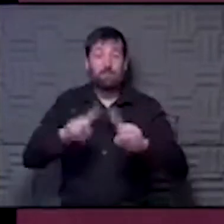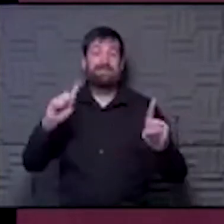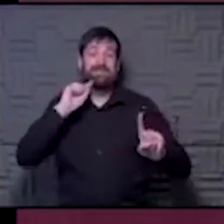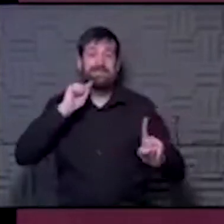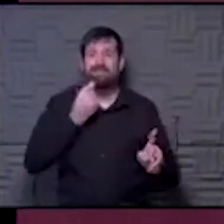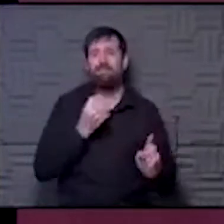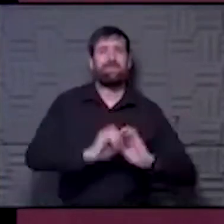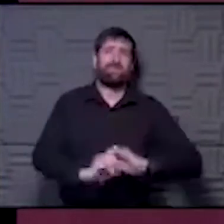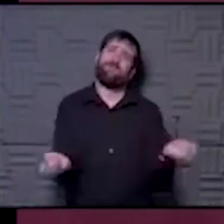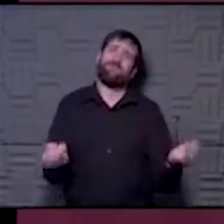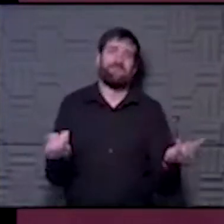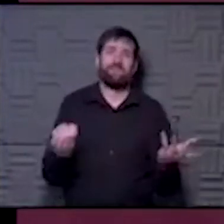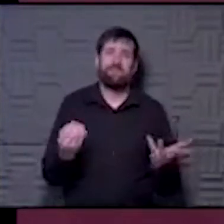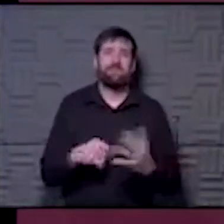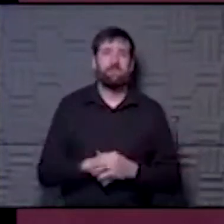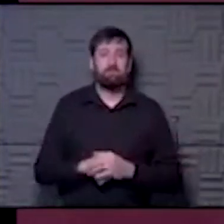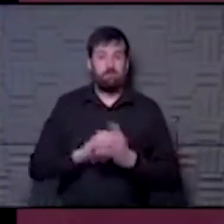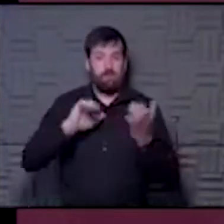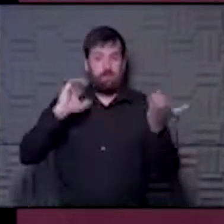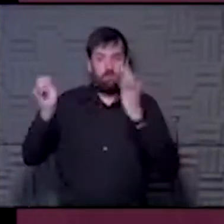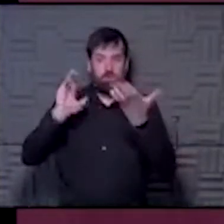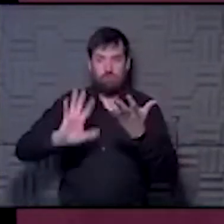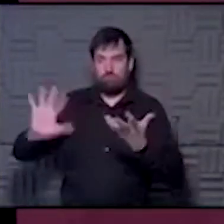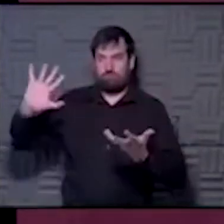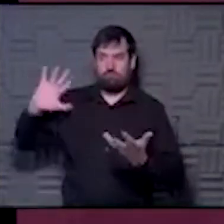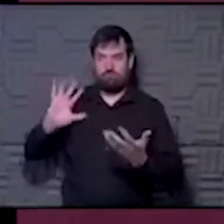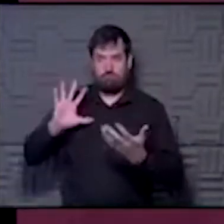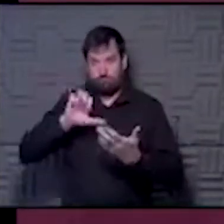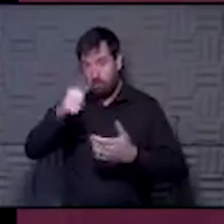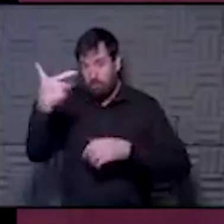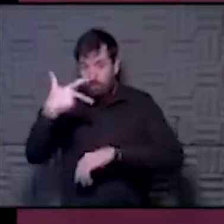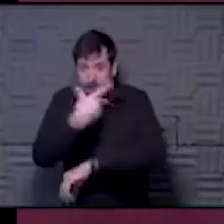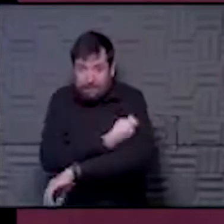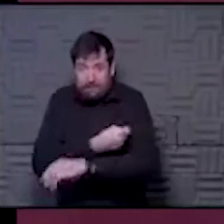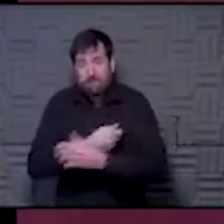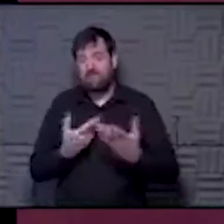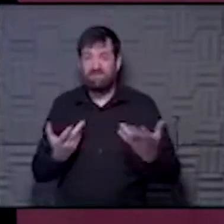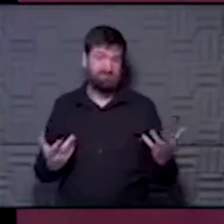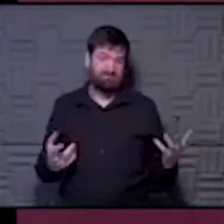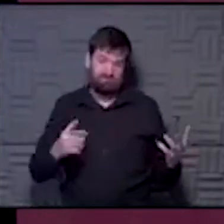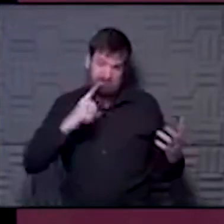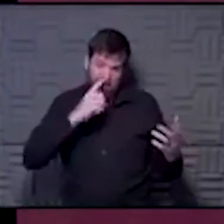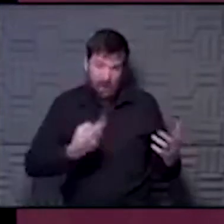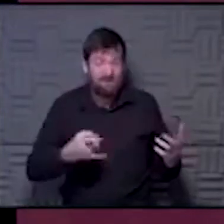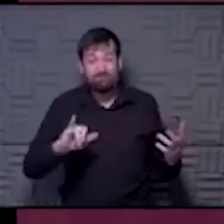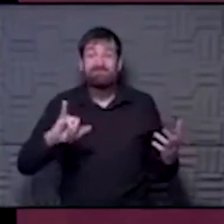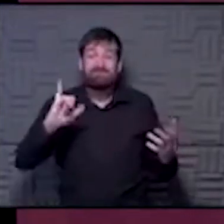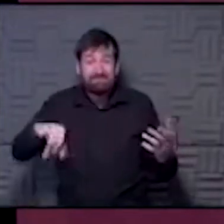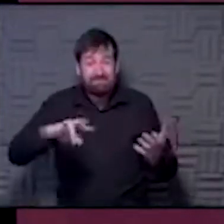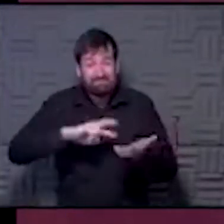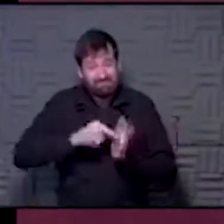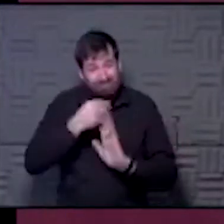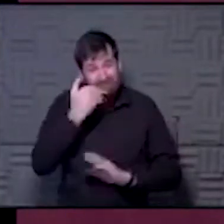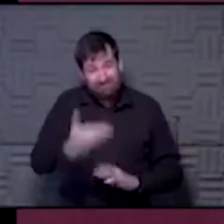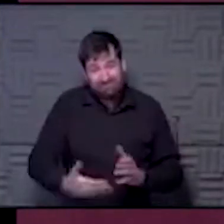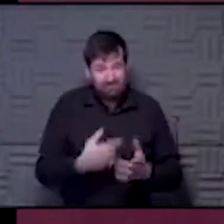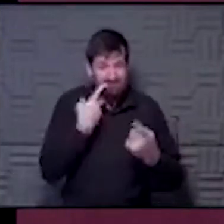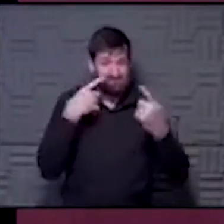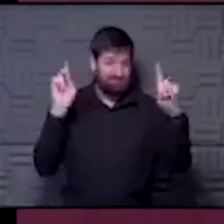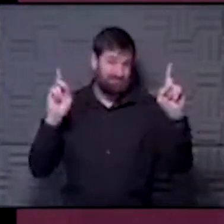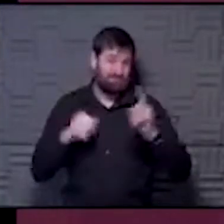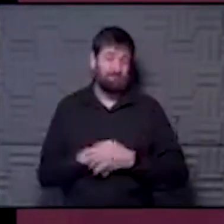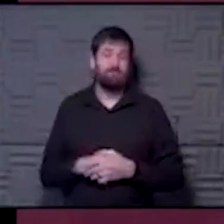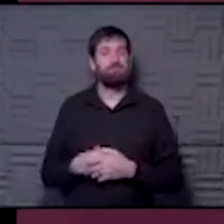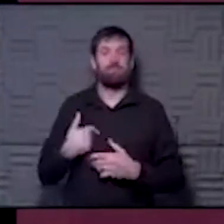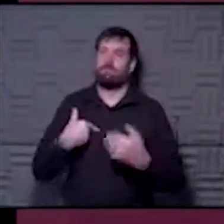at all. And I would say, compared to a lot of other vaccines, it's been kind of boring, which is good. So I'm a